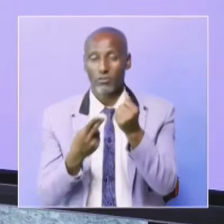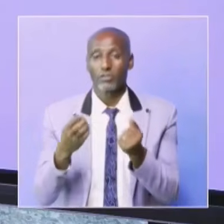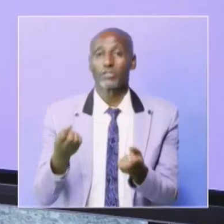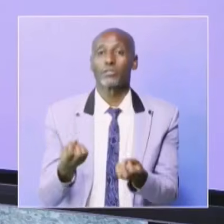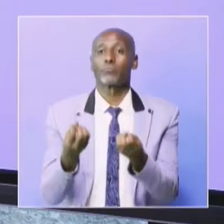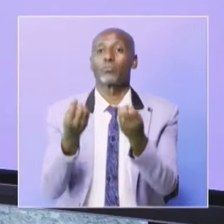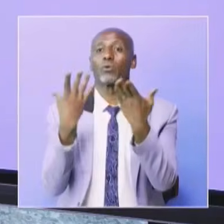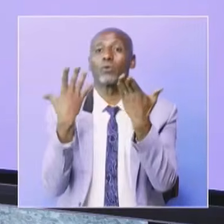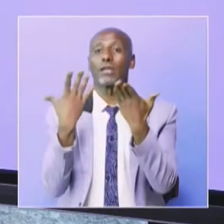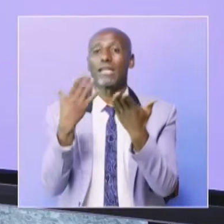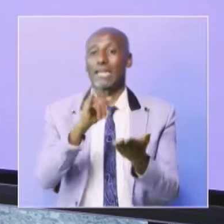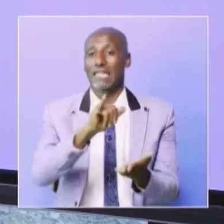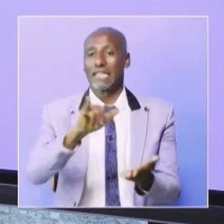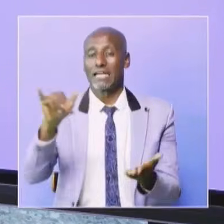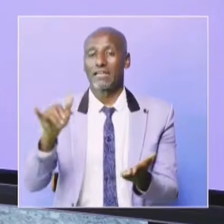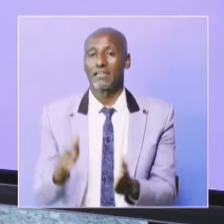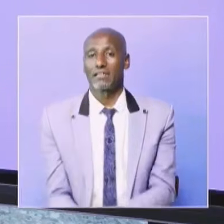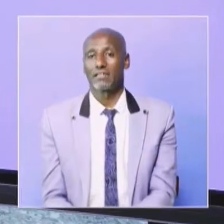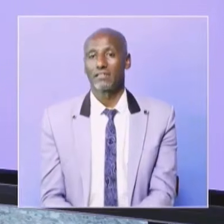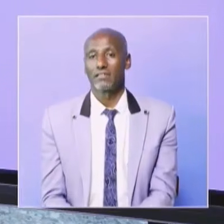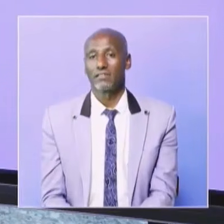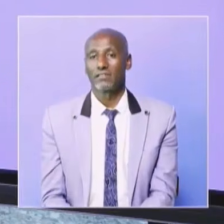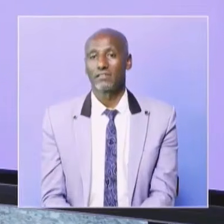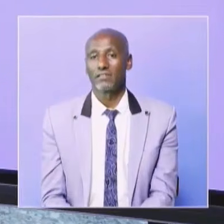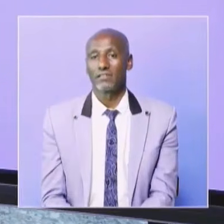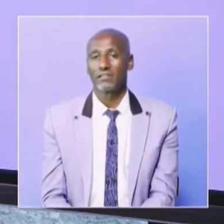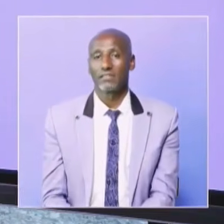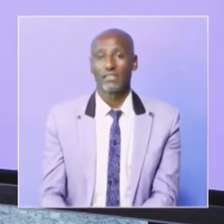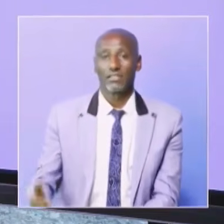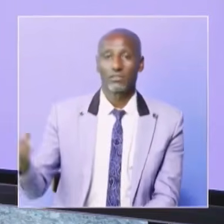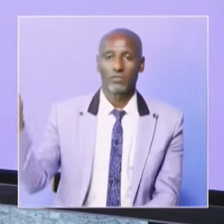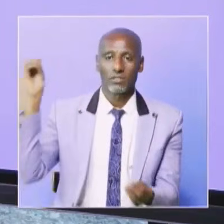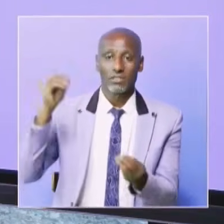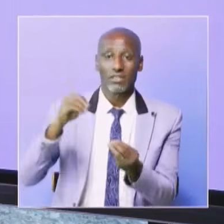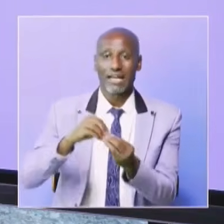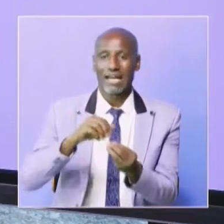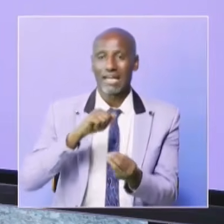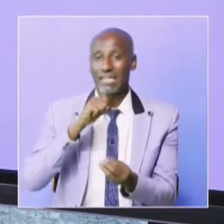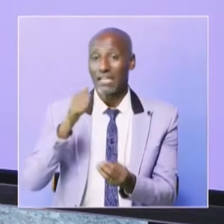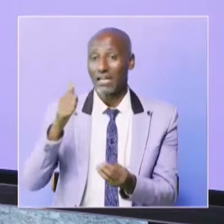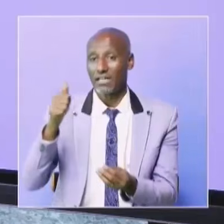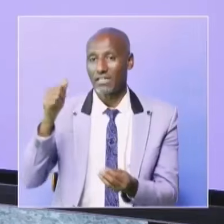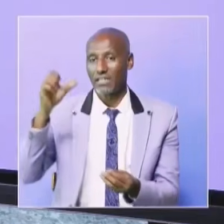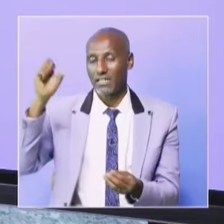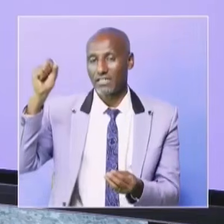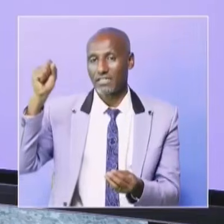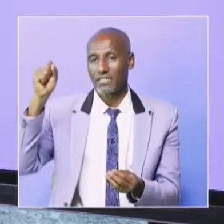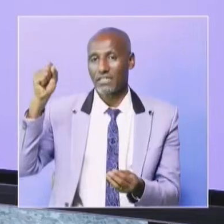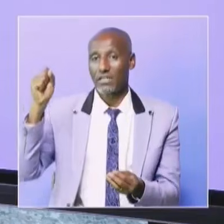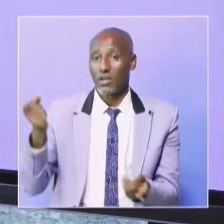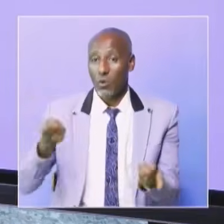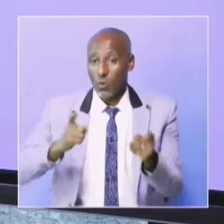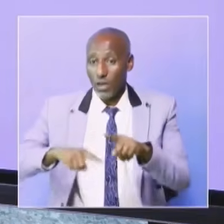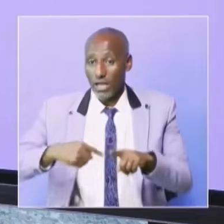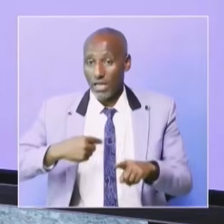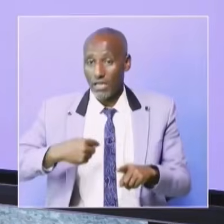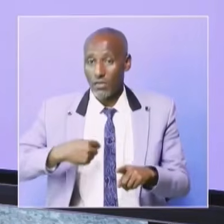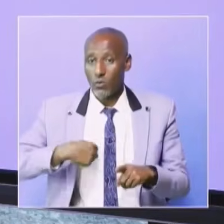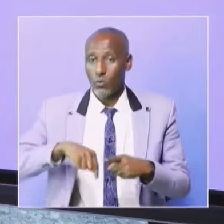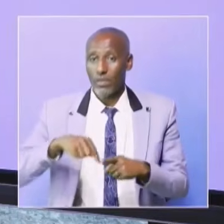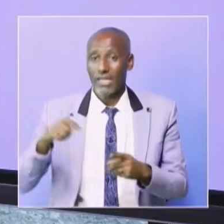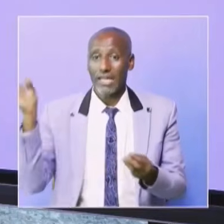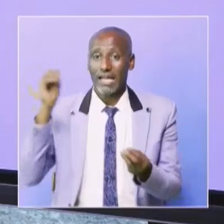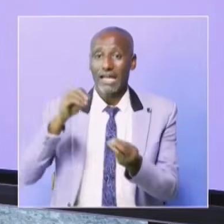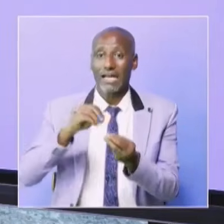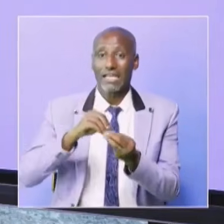means they. For that matter, we don't need to add S. So when do we add S? We add